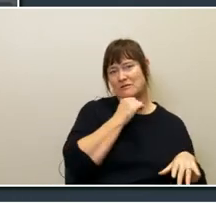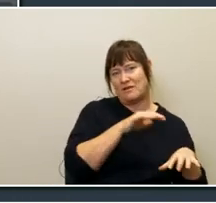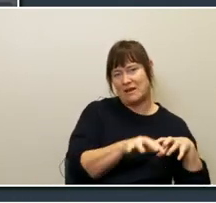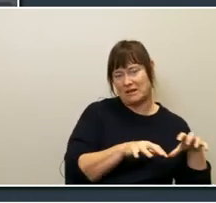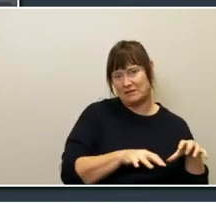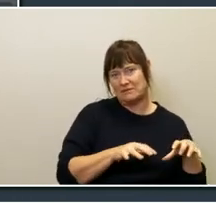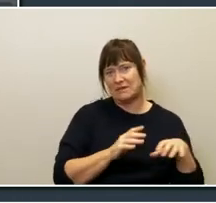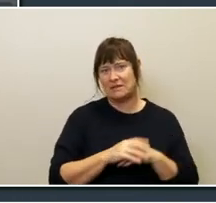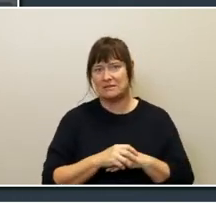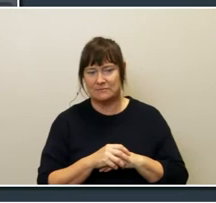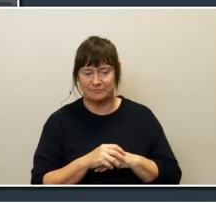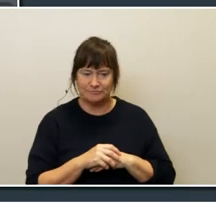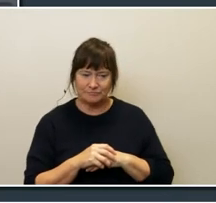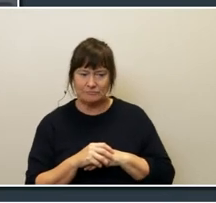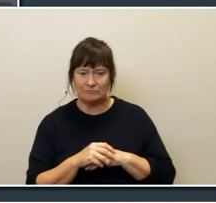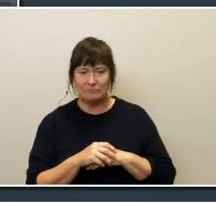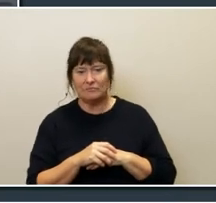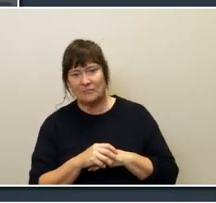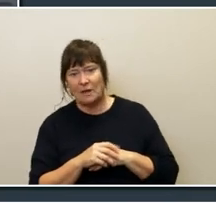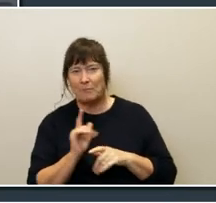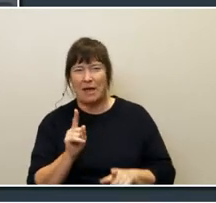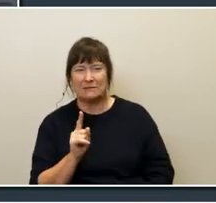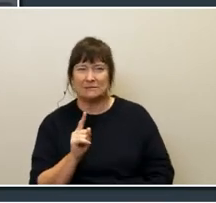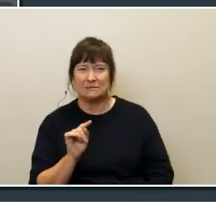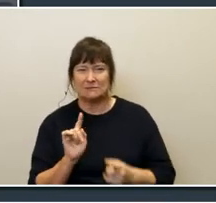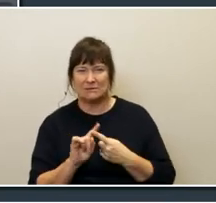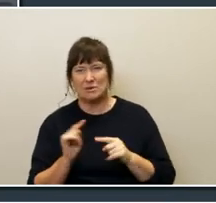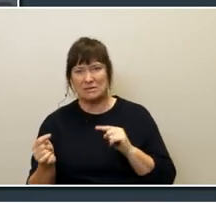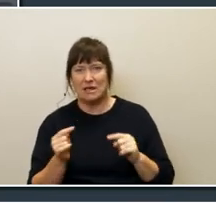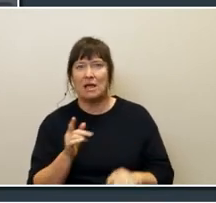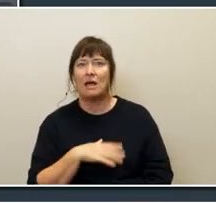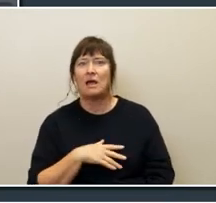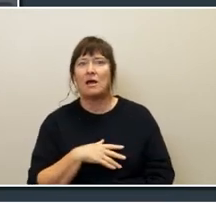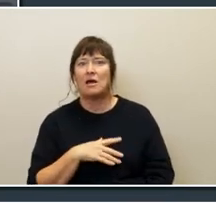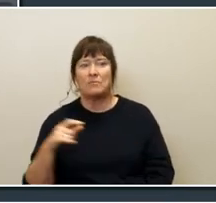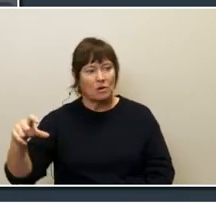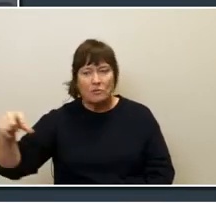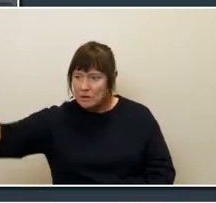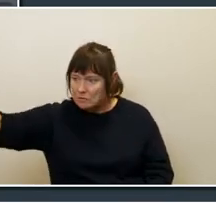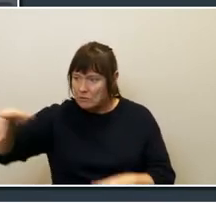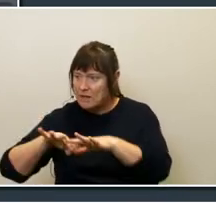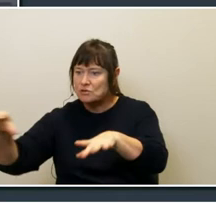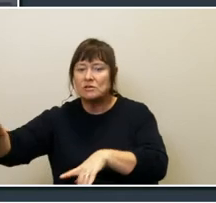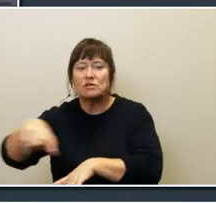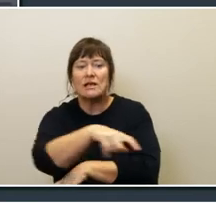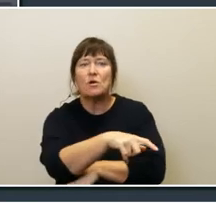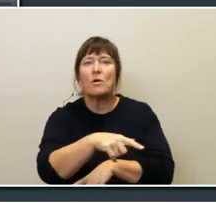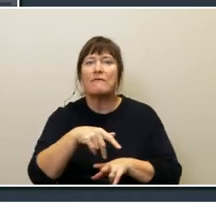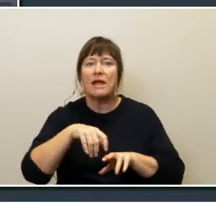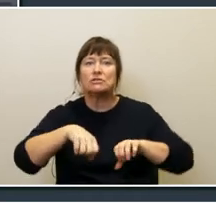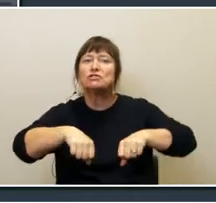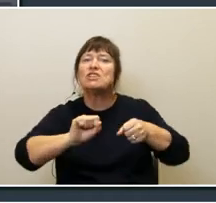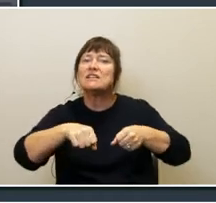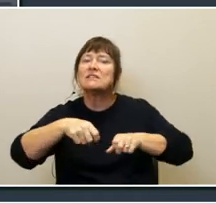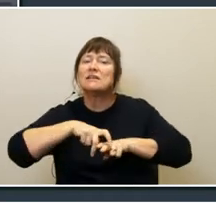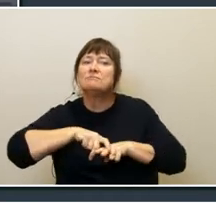case. But when we hear whispers about jet skis up the channel, when